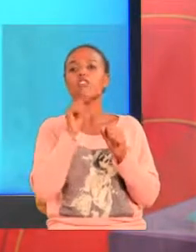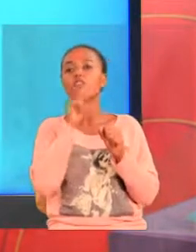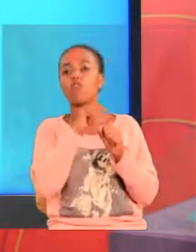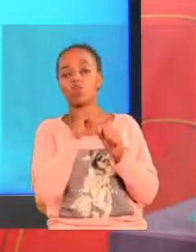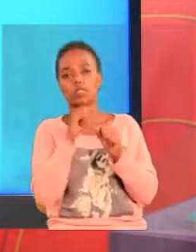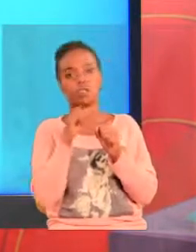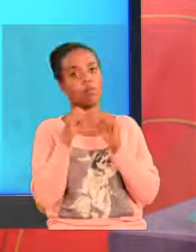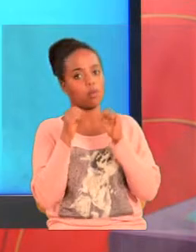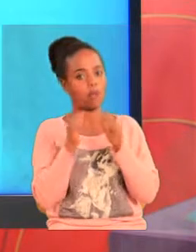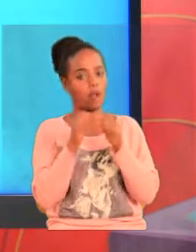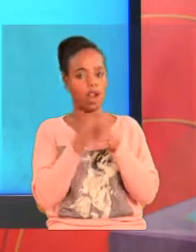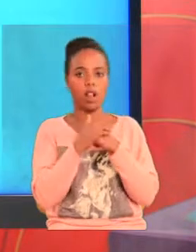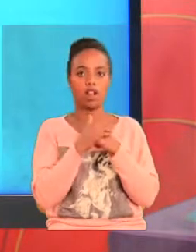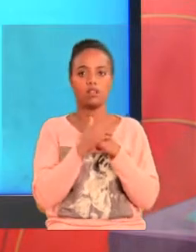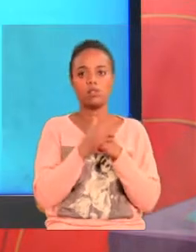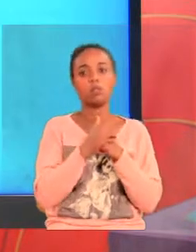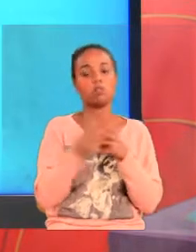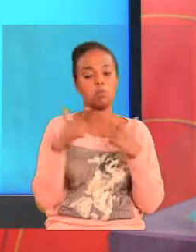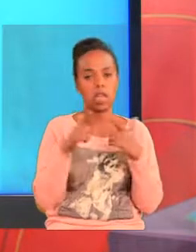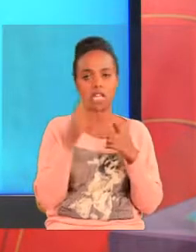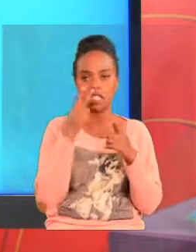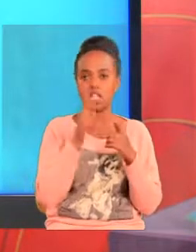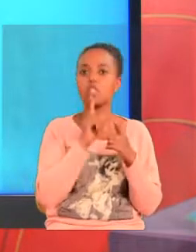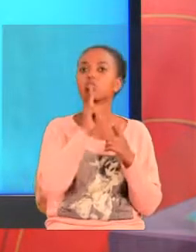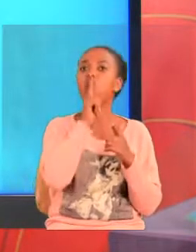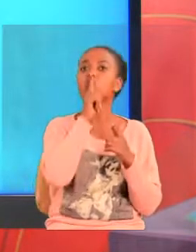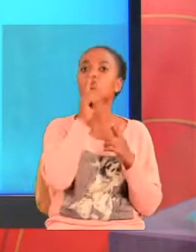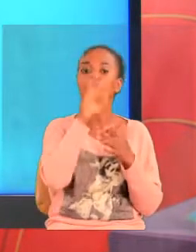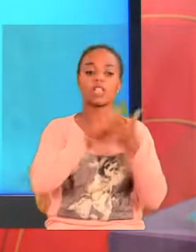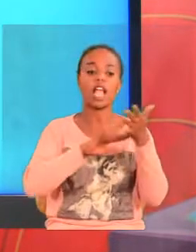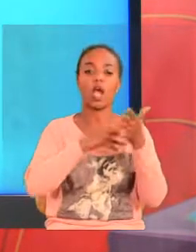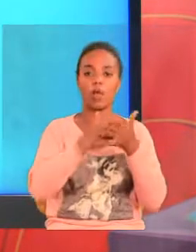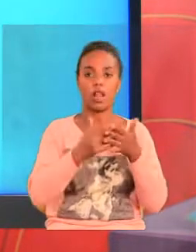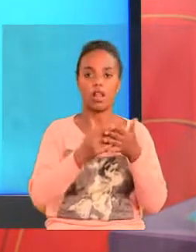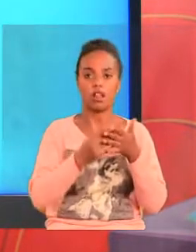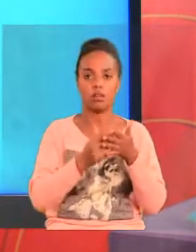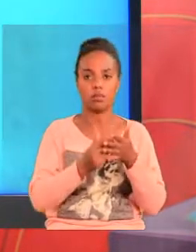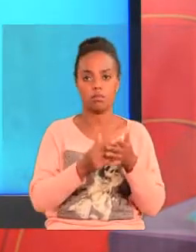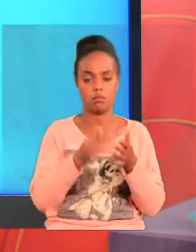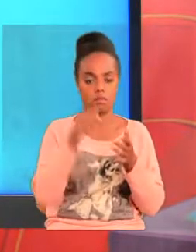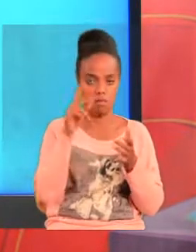So here let's take truth table. Here we have P,